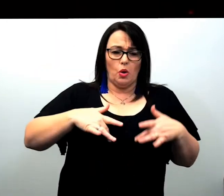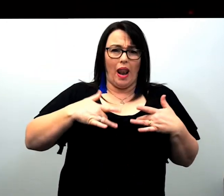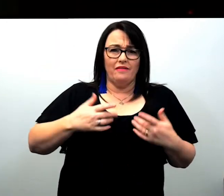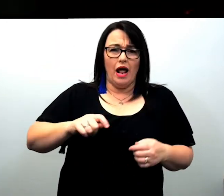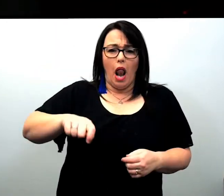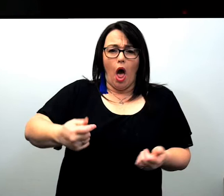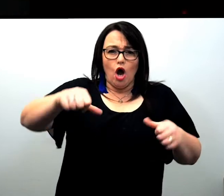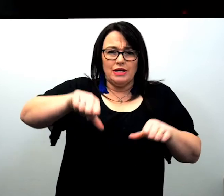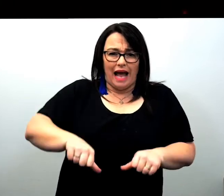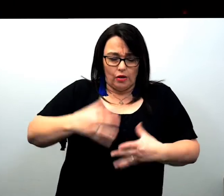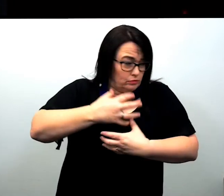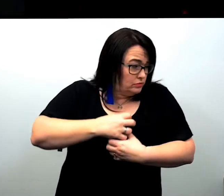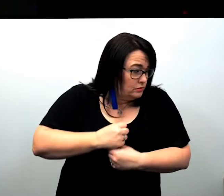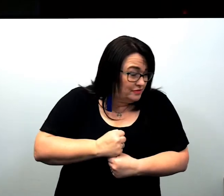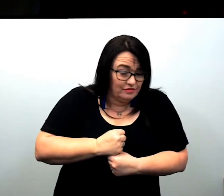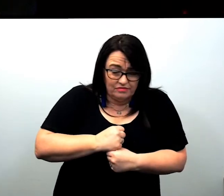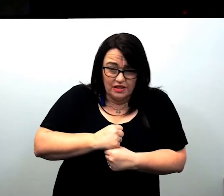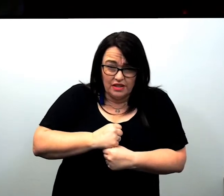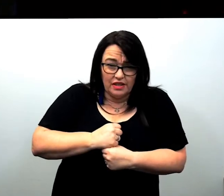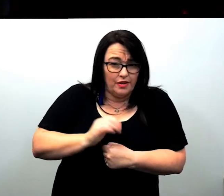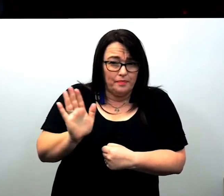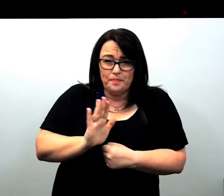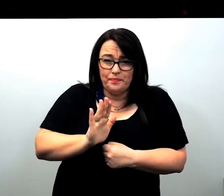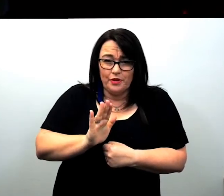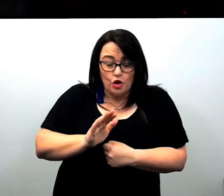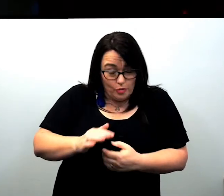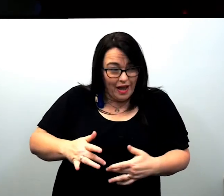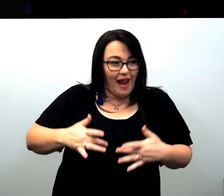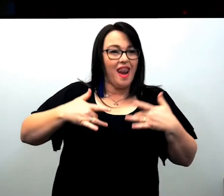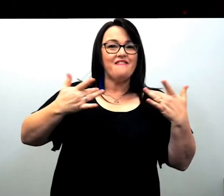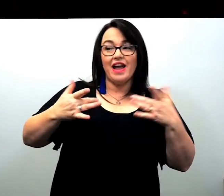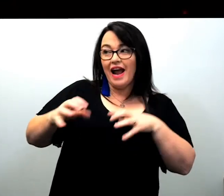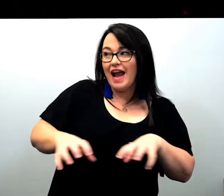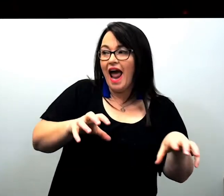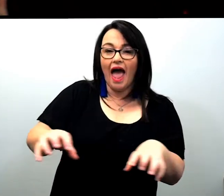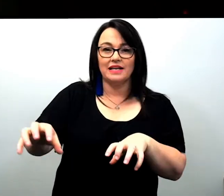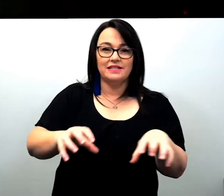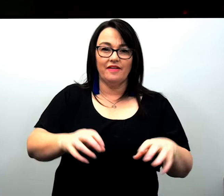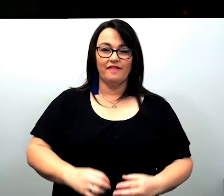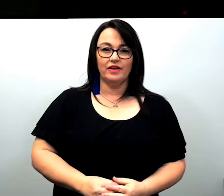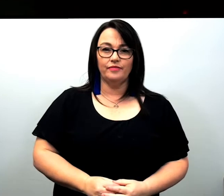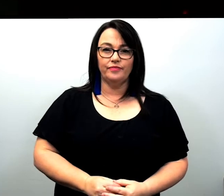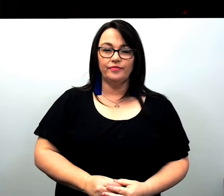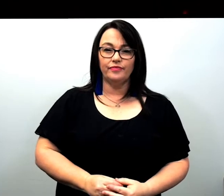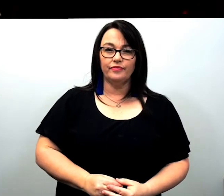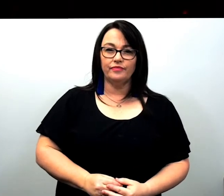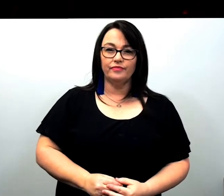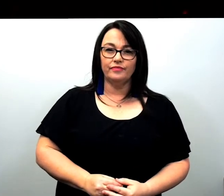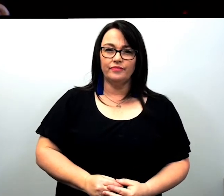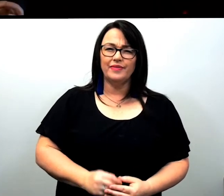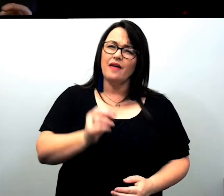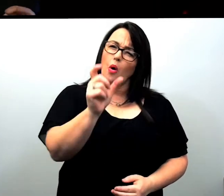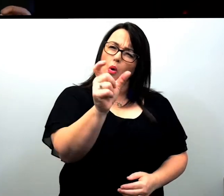confinement. He's designed you to be living, to be active. And you know, there's this word called